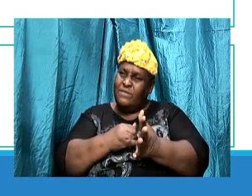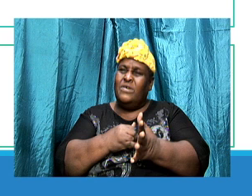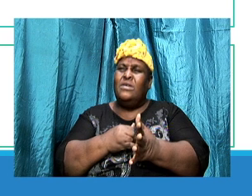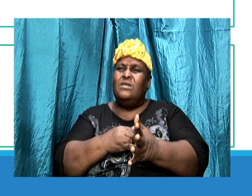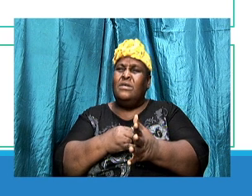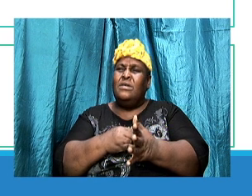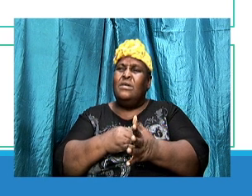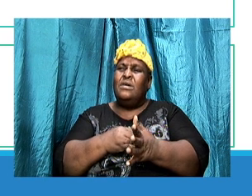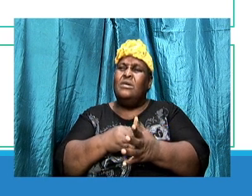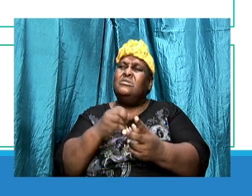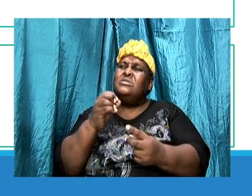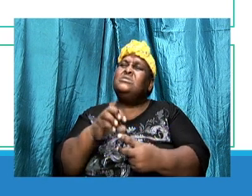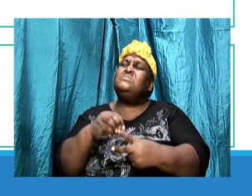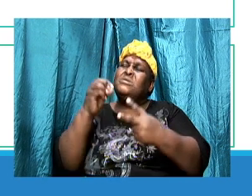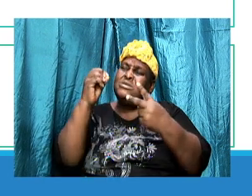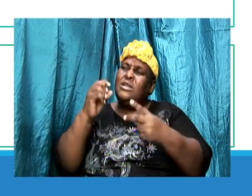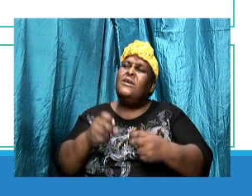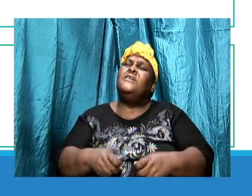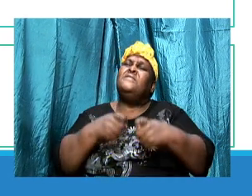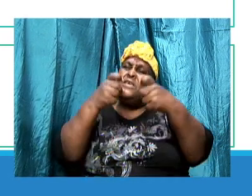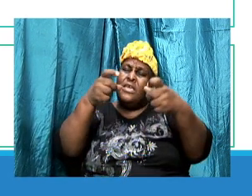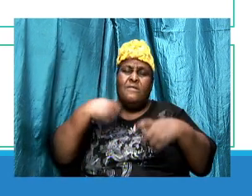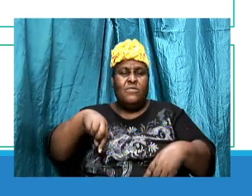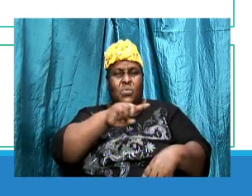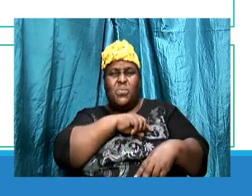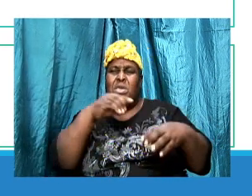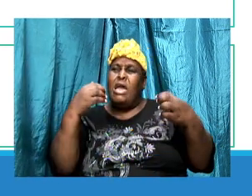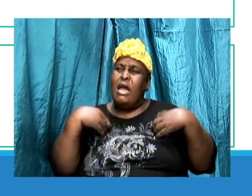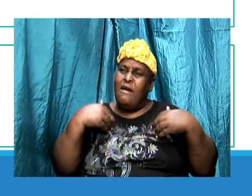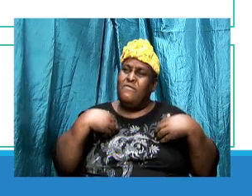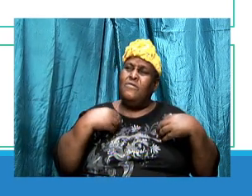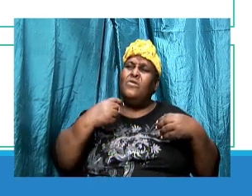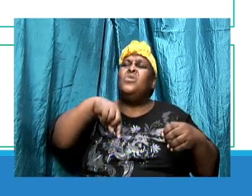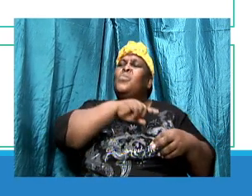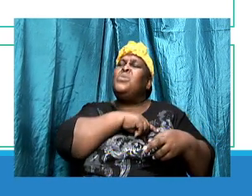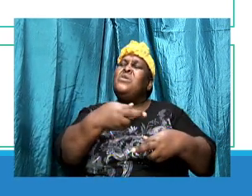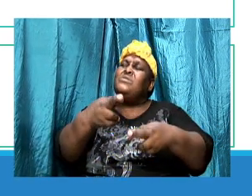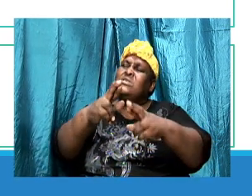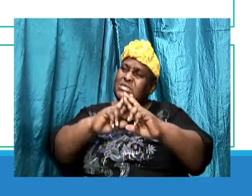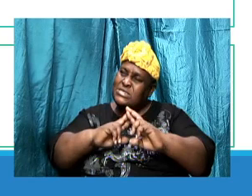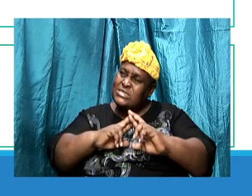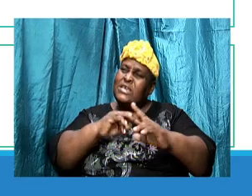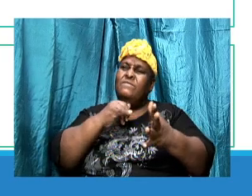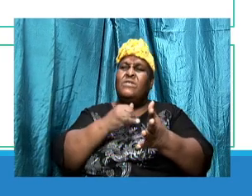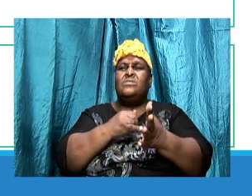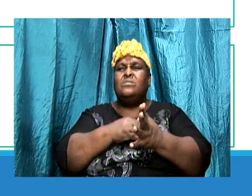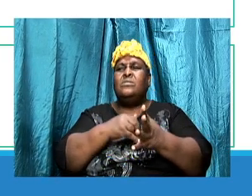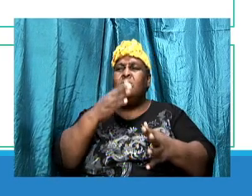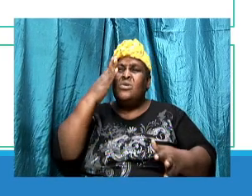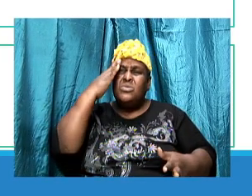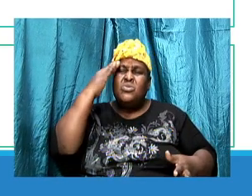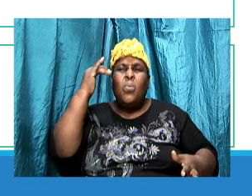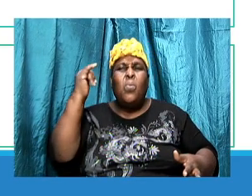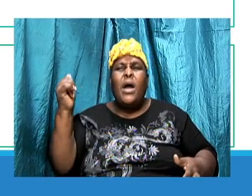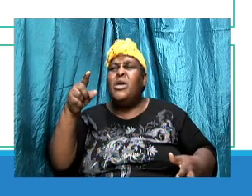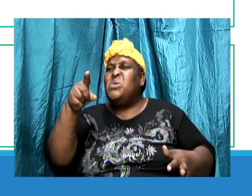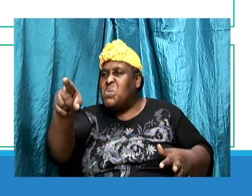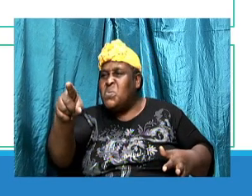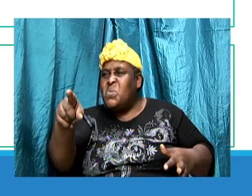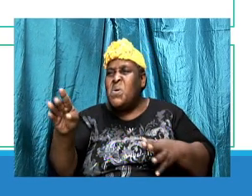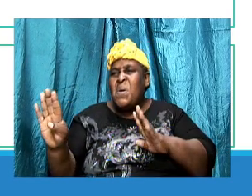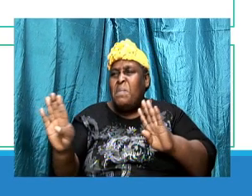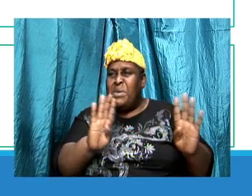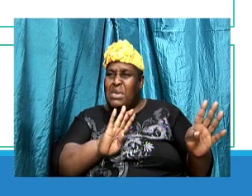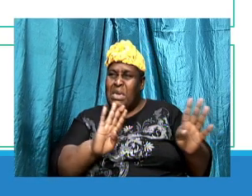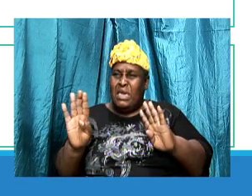the gifts that we have, we receive them, then why are you behaving as